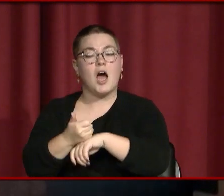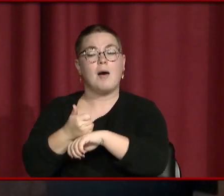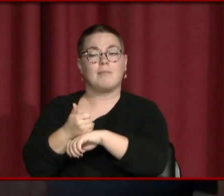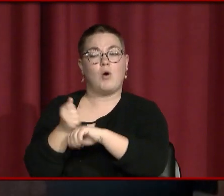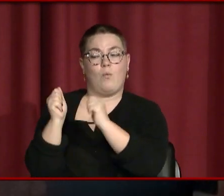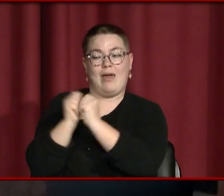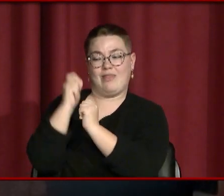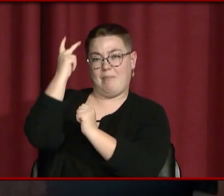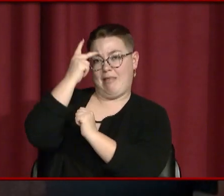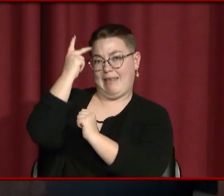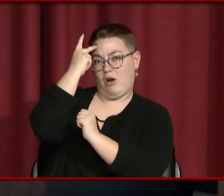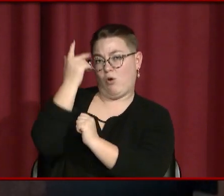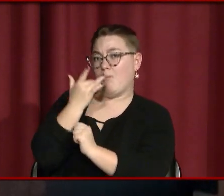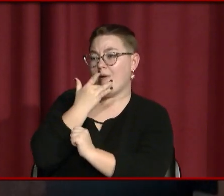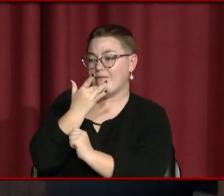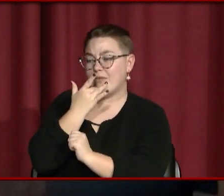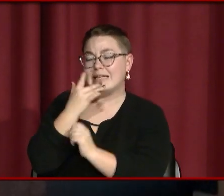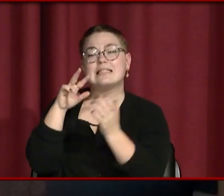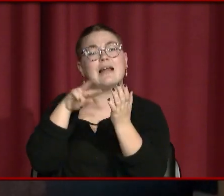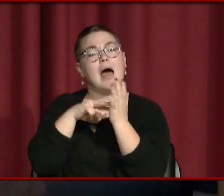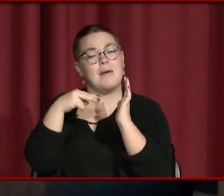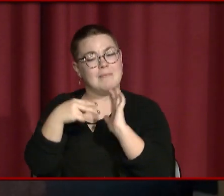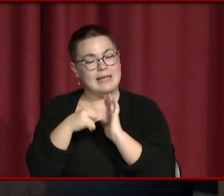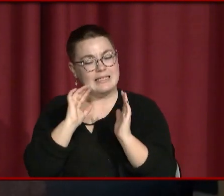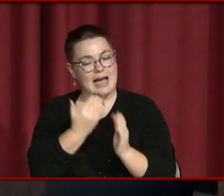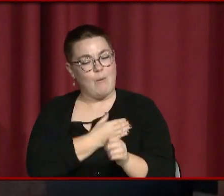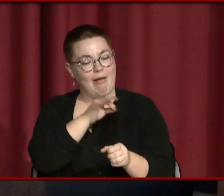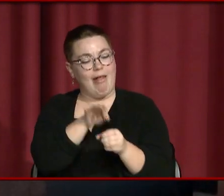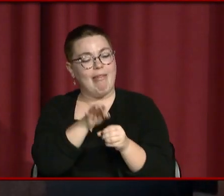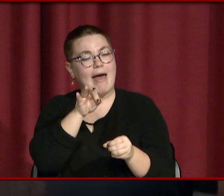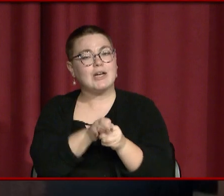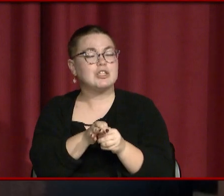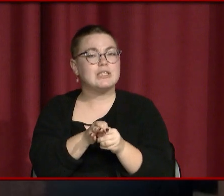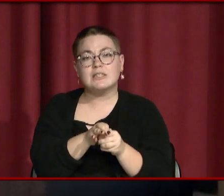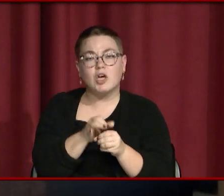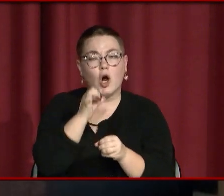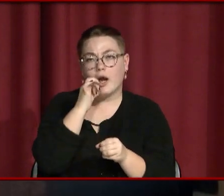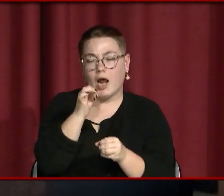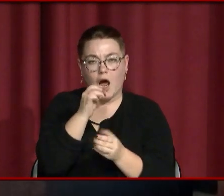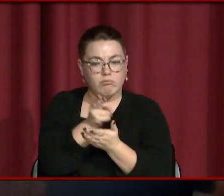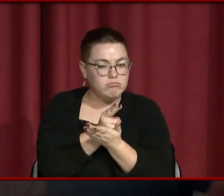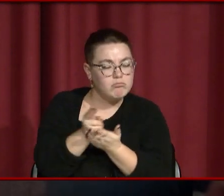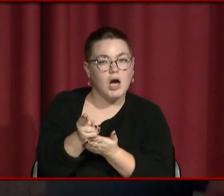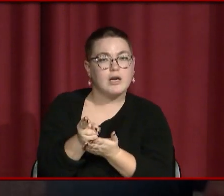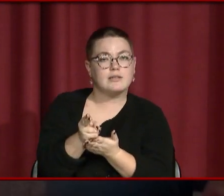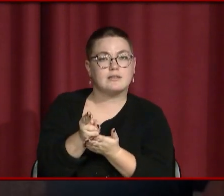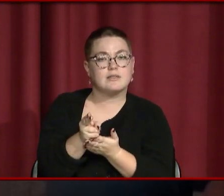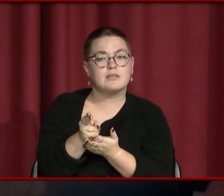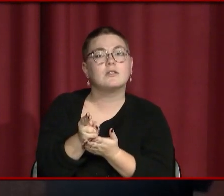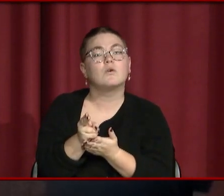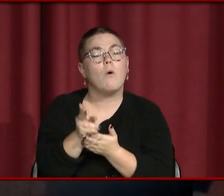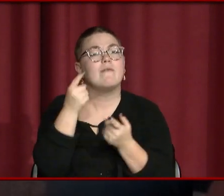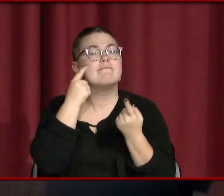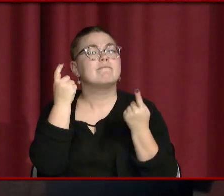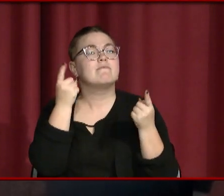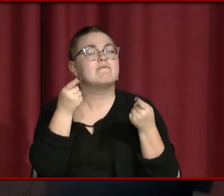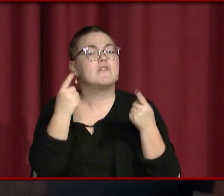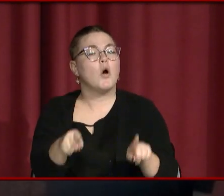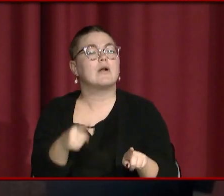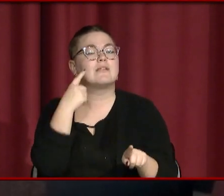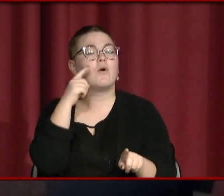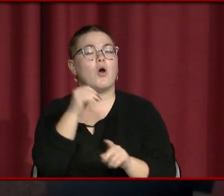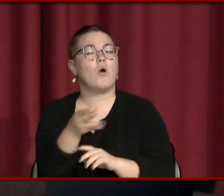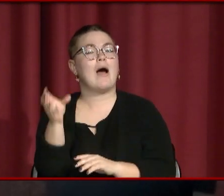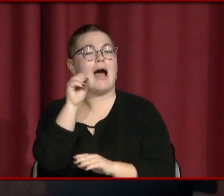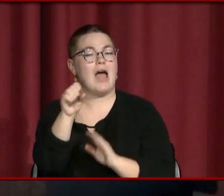hold those lawmakers accountable when they act out of step. And what we continue to see coming, especially from the Ohio State House, are